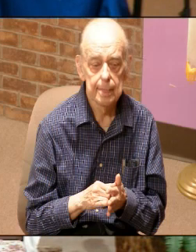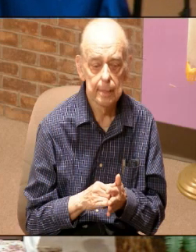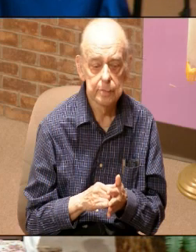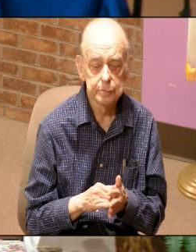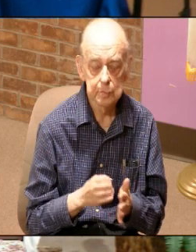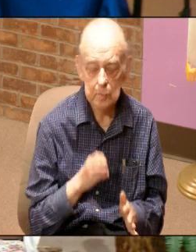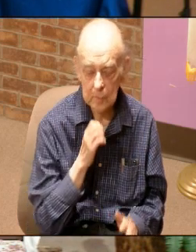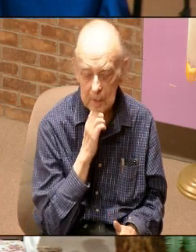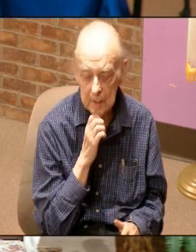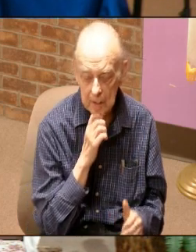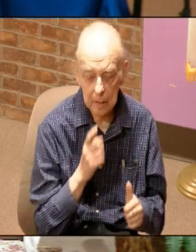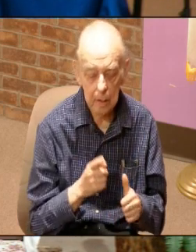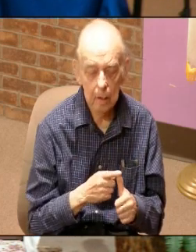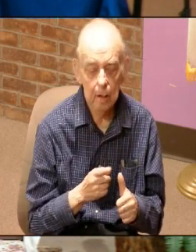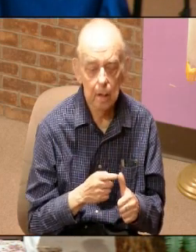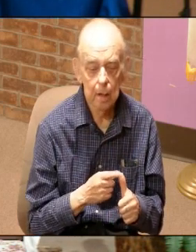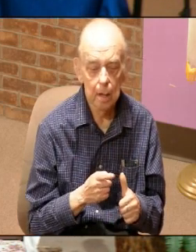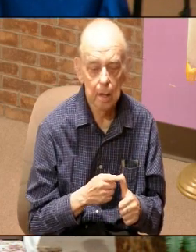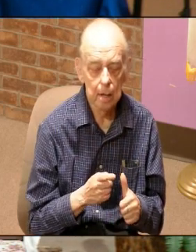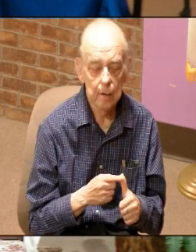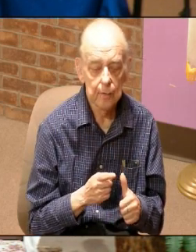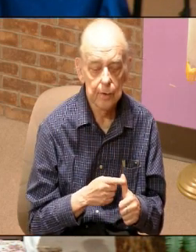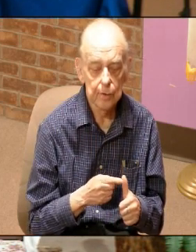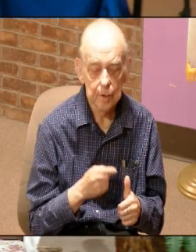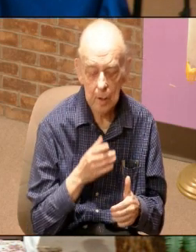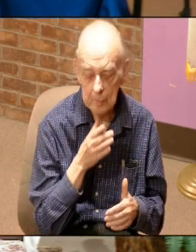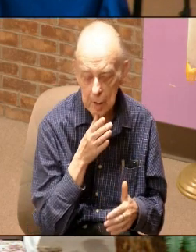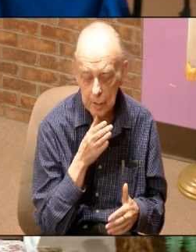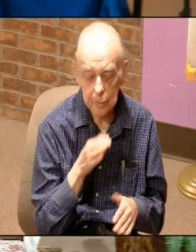She was the first mother that had to bury her child.